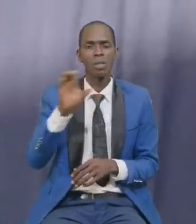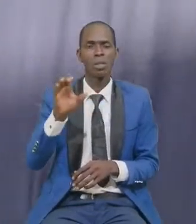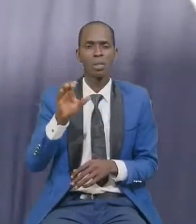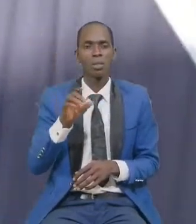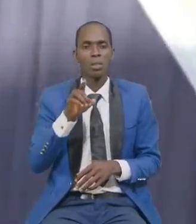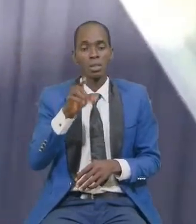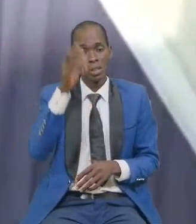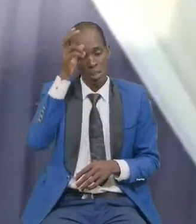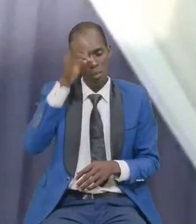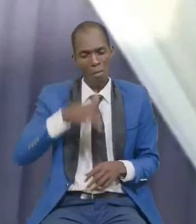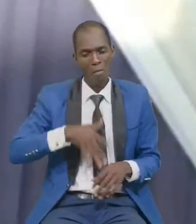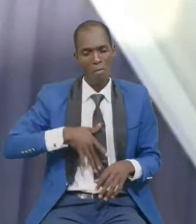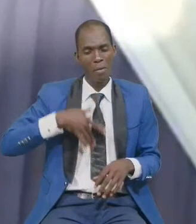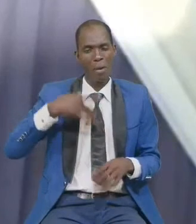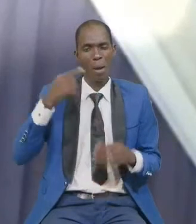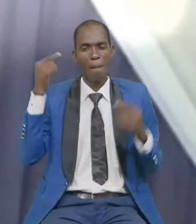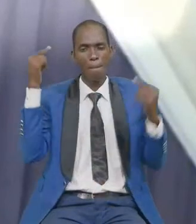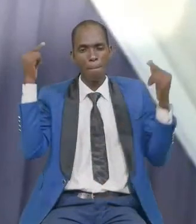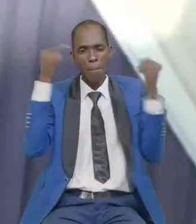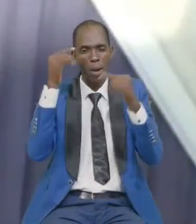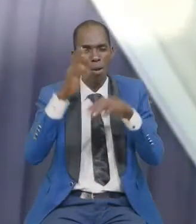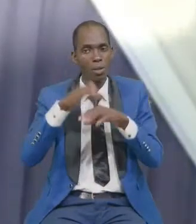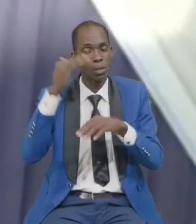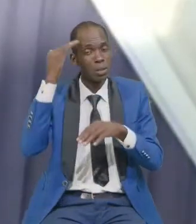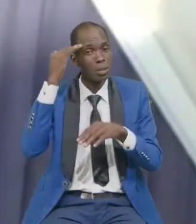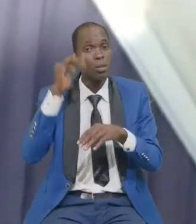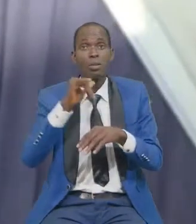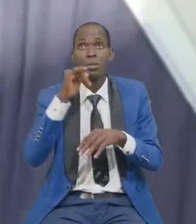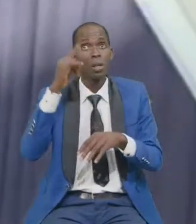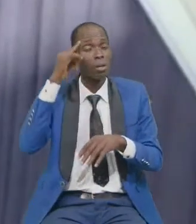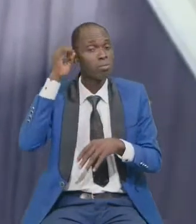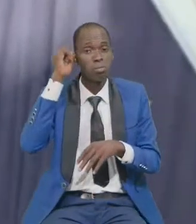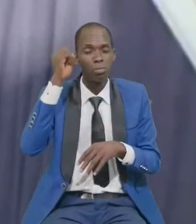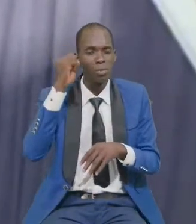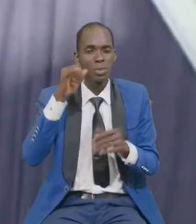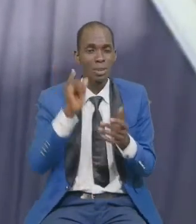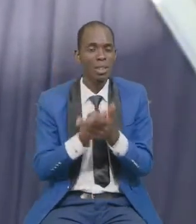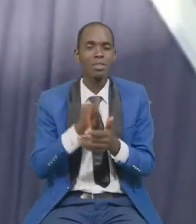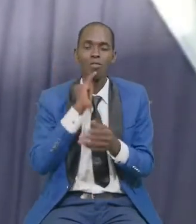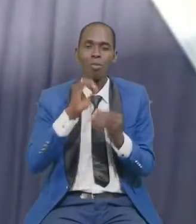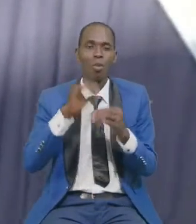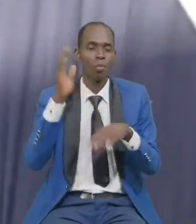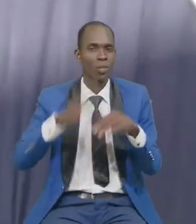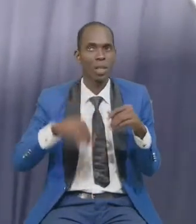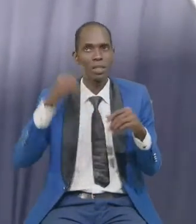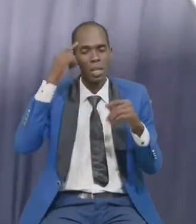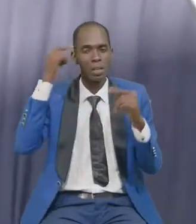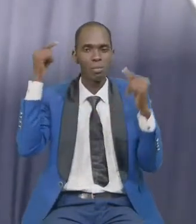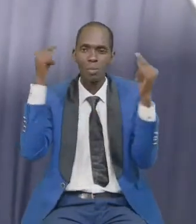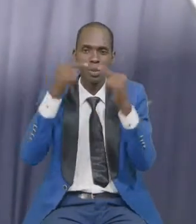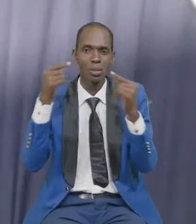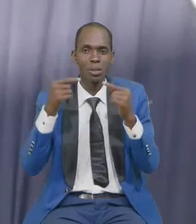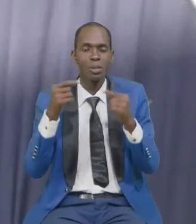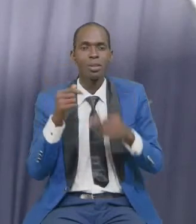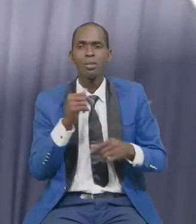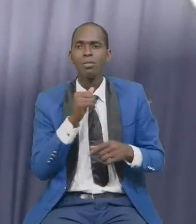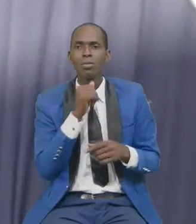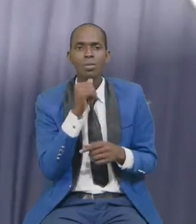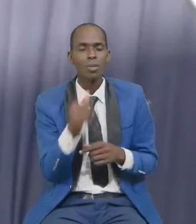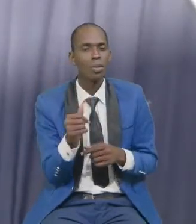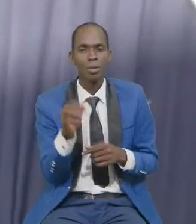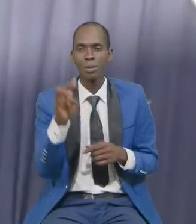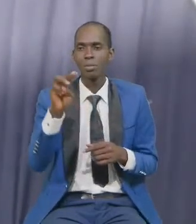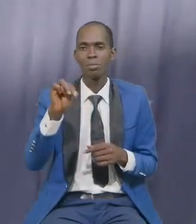pain in the head. Not headache, it's more than headache. Not migraine, it's more